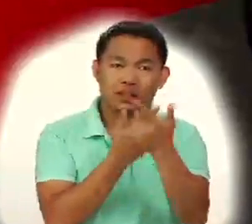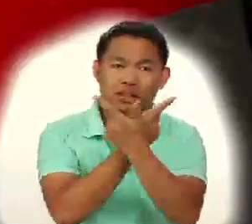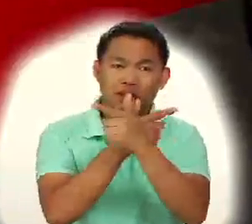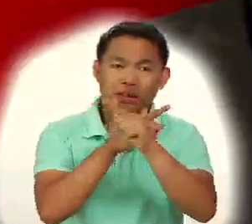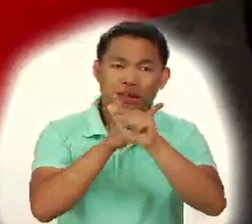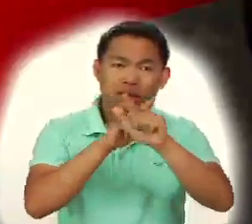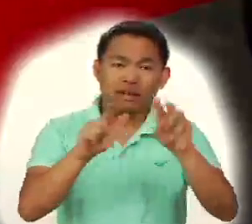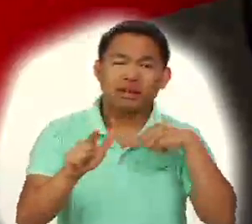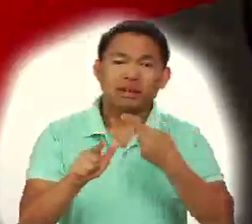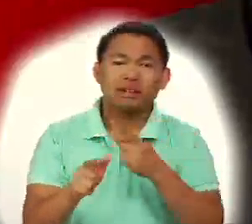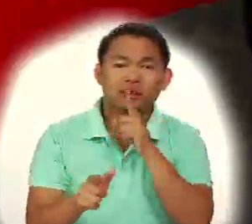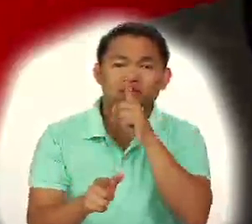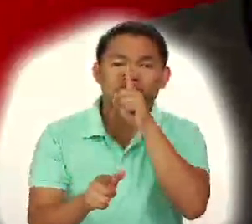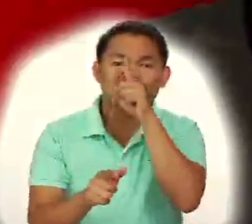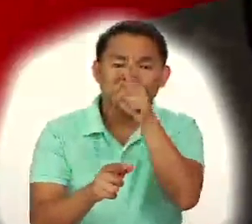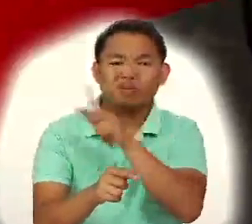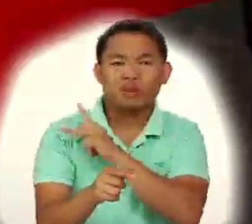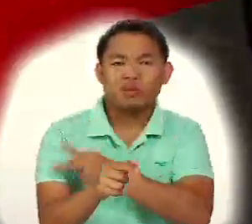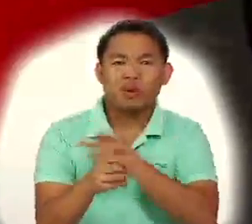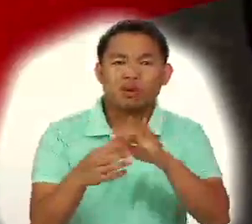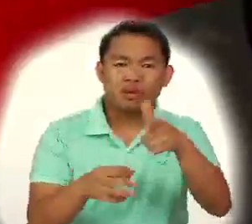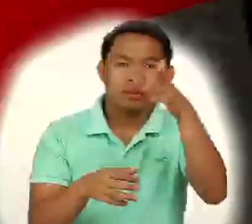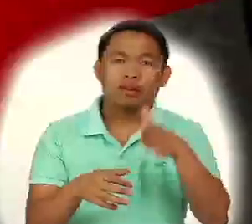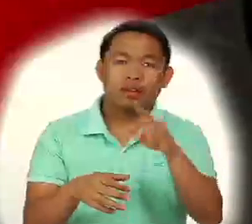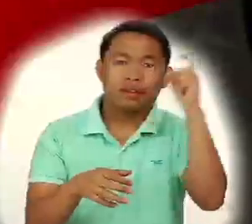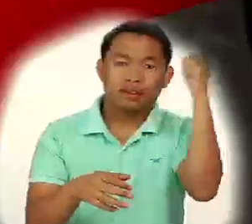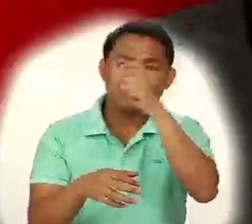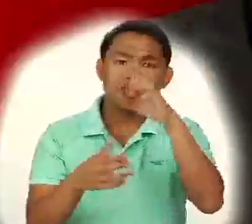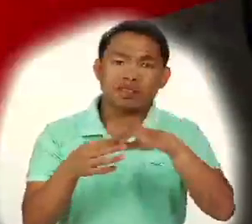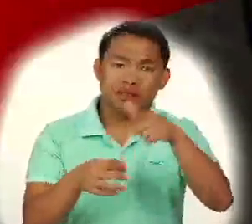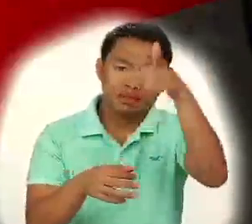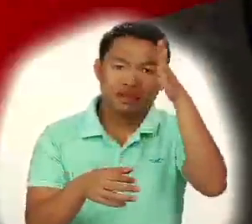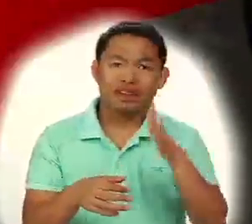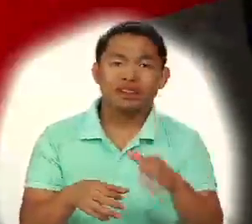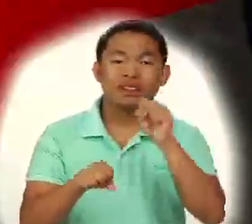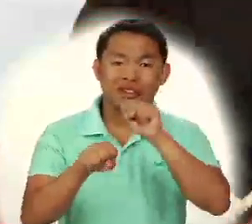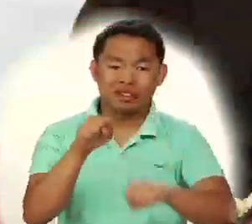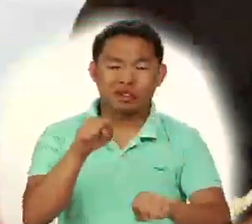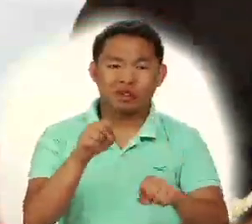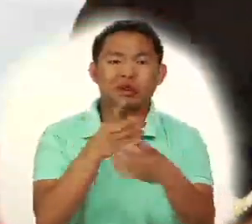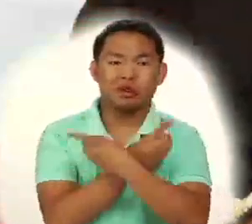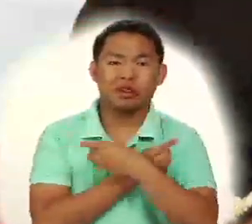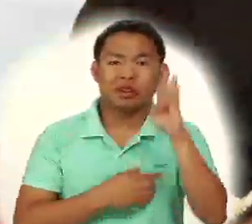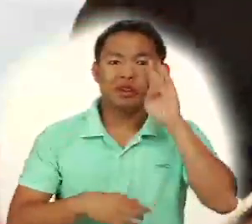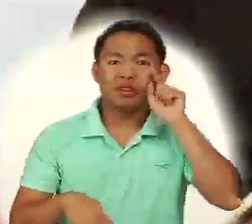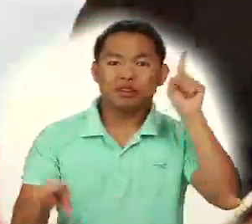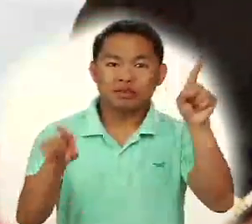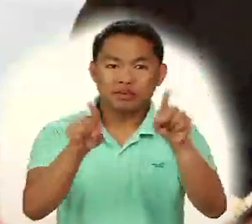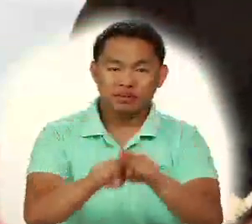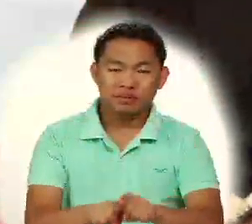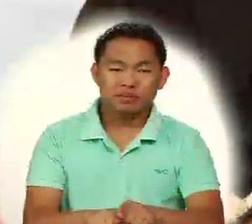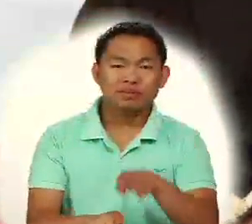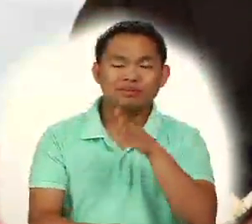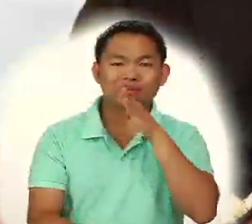us, is truly the power of God and the wisdom of God. So, dear brothers and